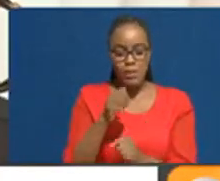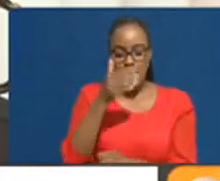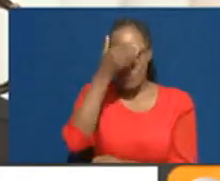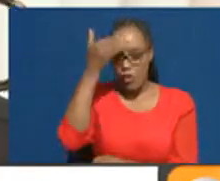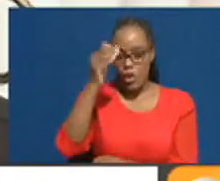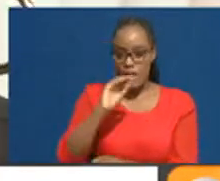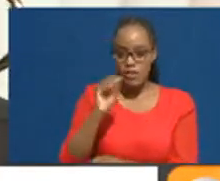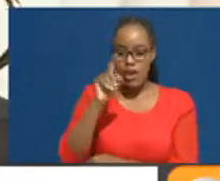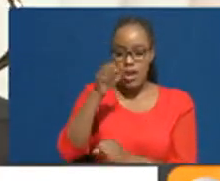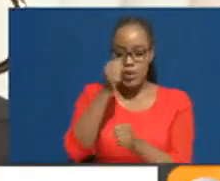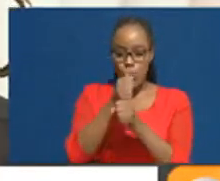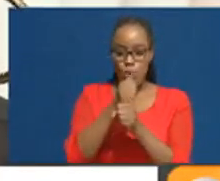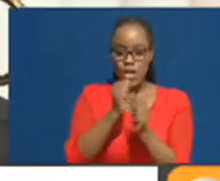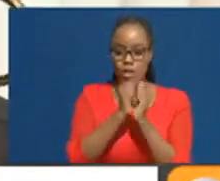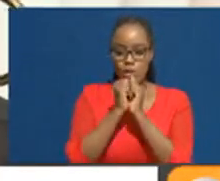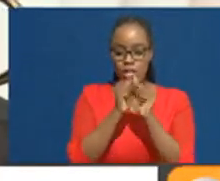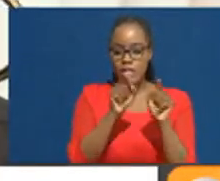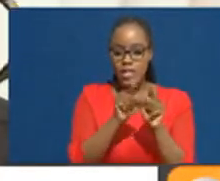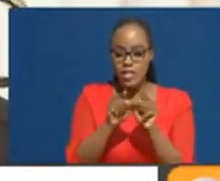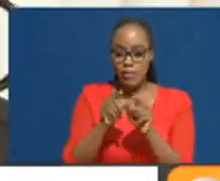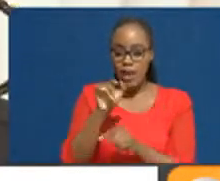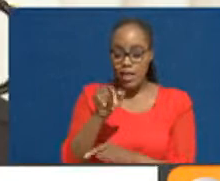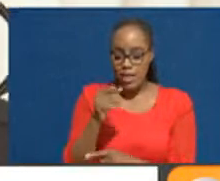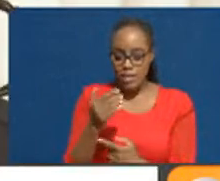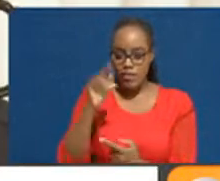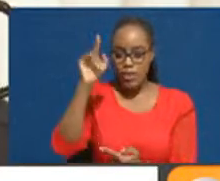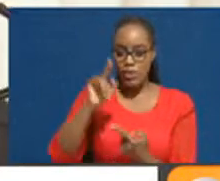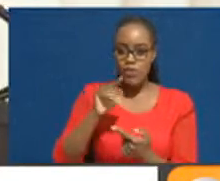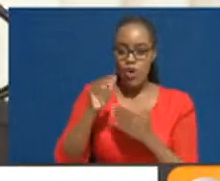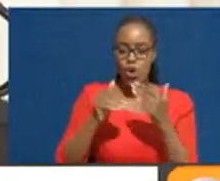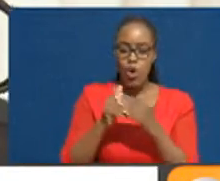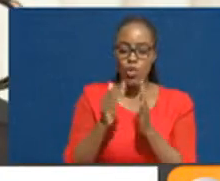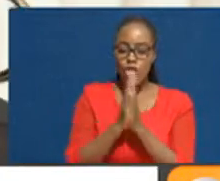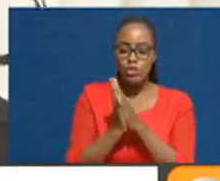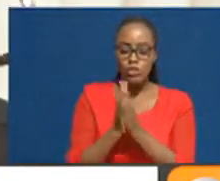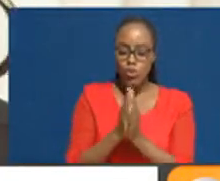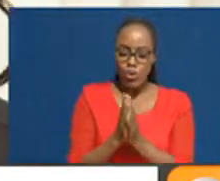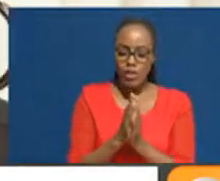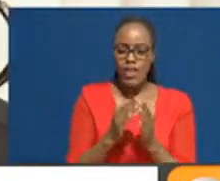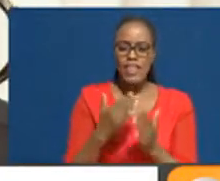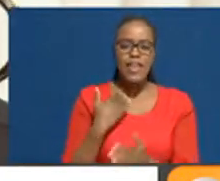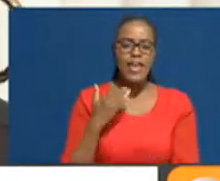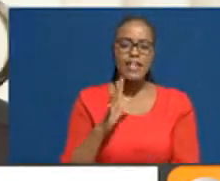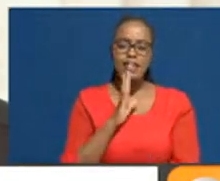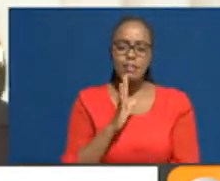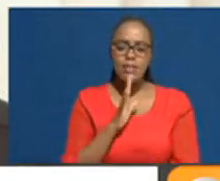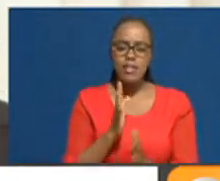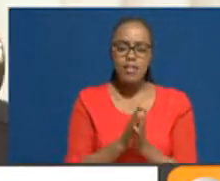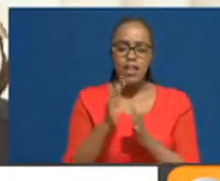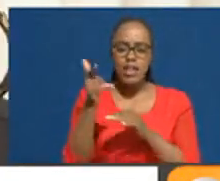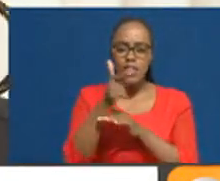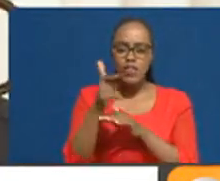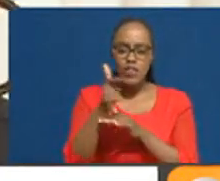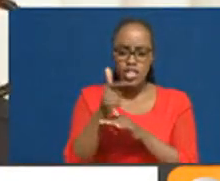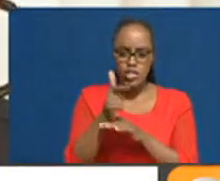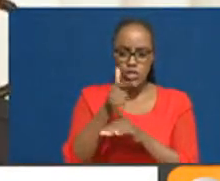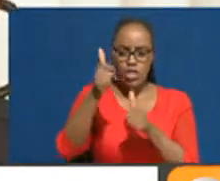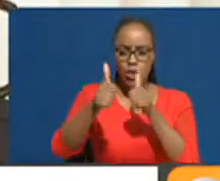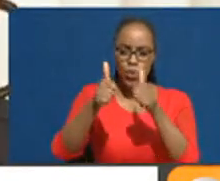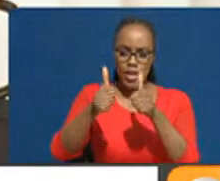something we work together, like I said, even with the telcos, bring down all those narratives, all those hate speeches, all those videos